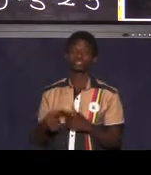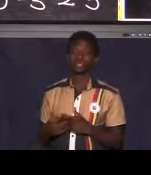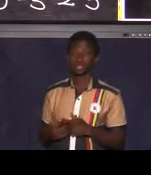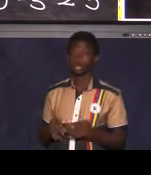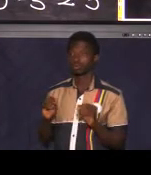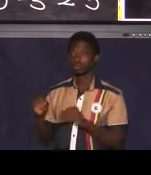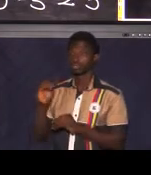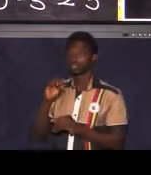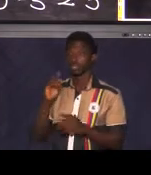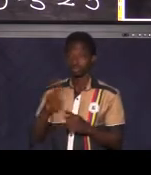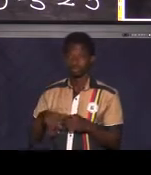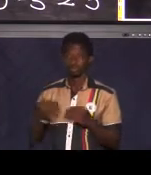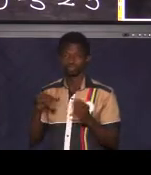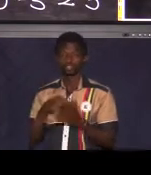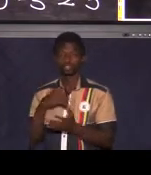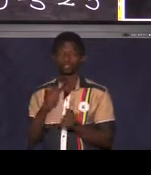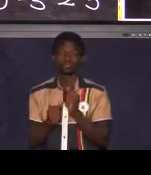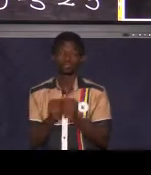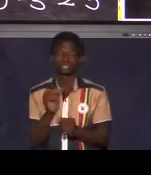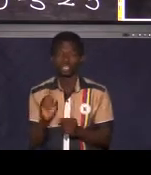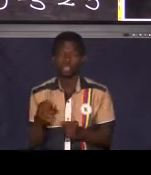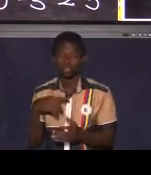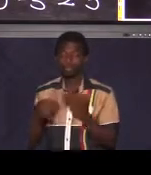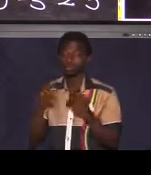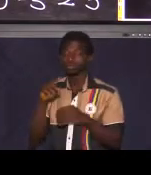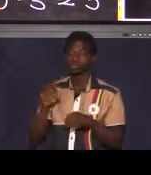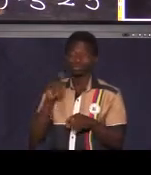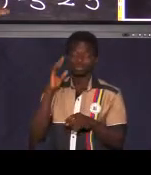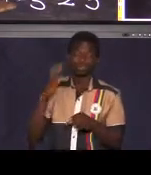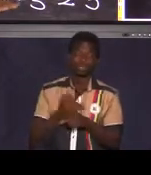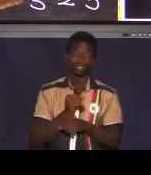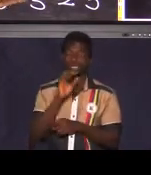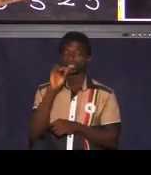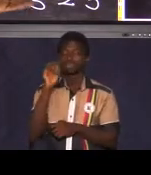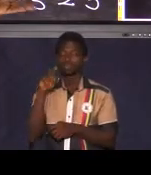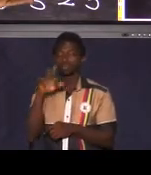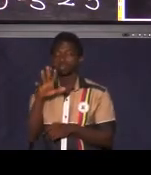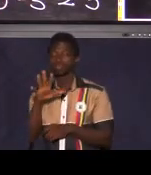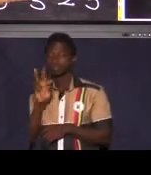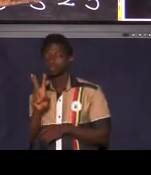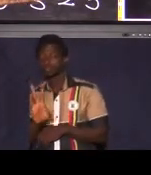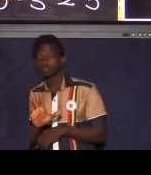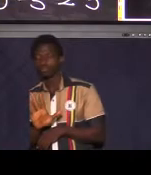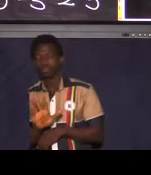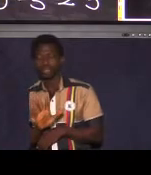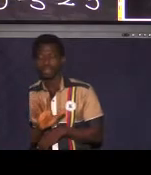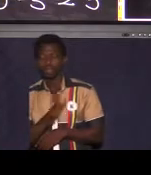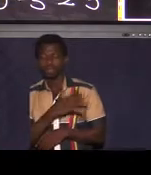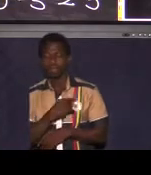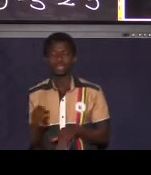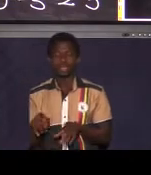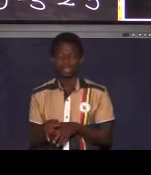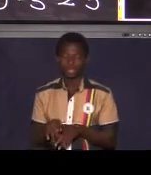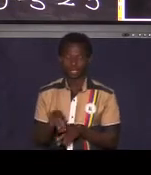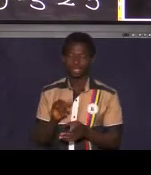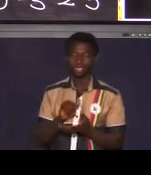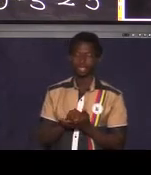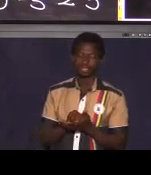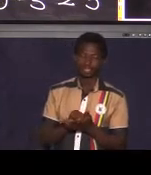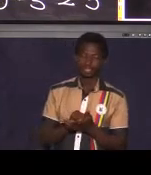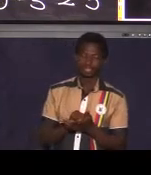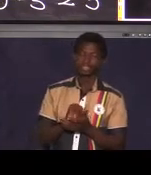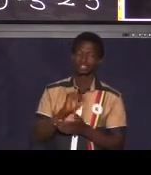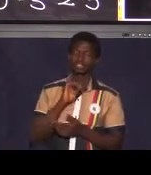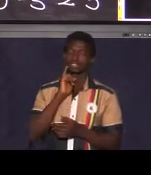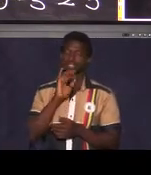And then put a 0 to tidy up everything. Whichever one you do, you will still get 0.525 as your